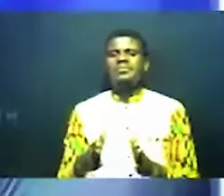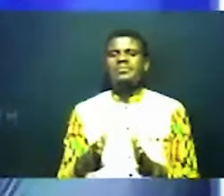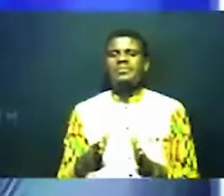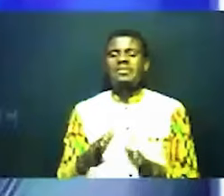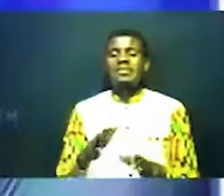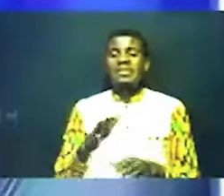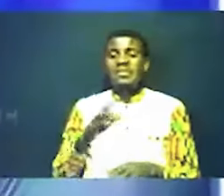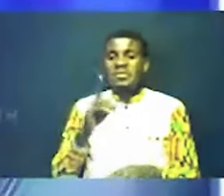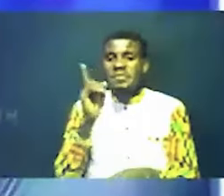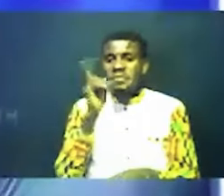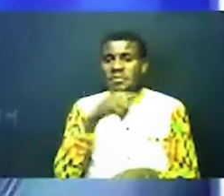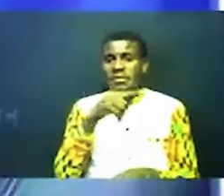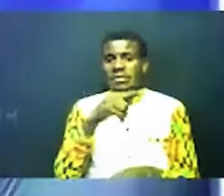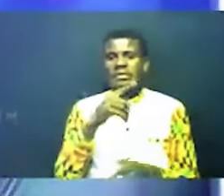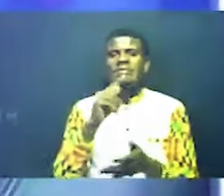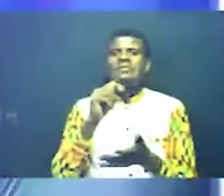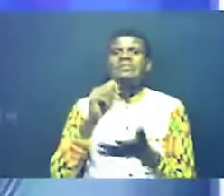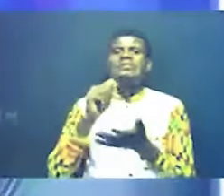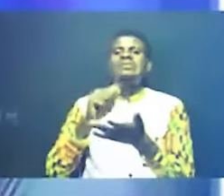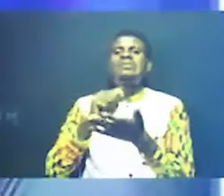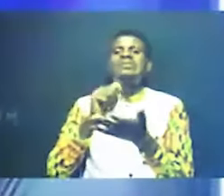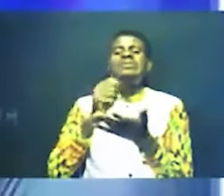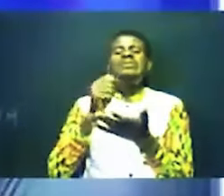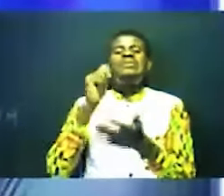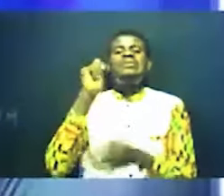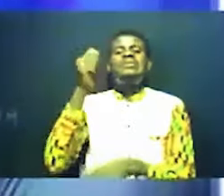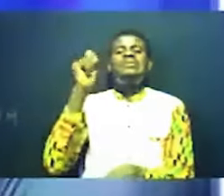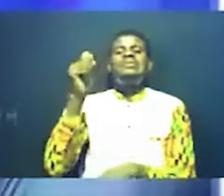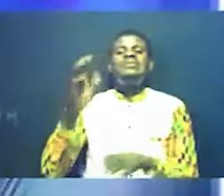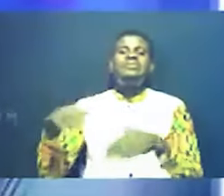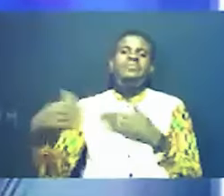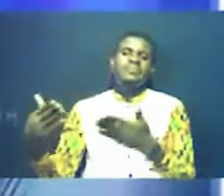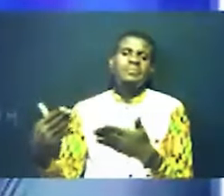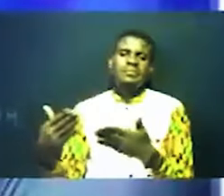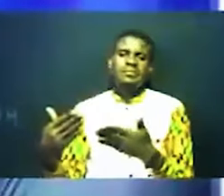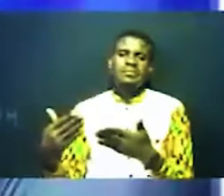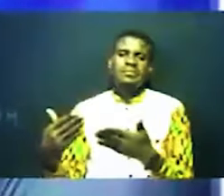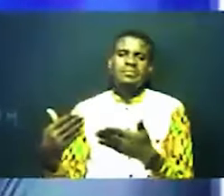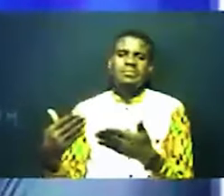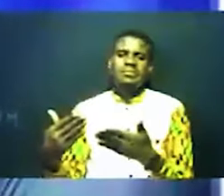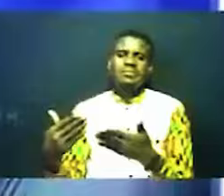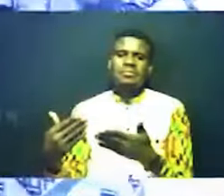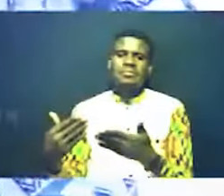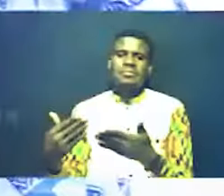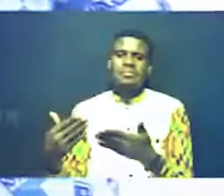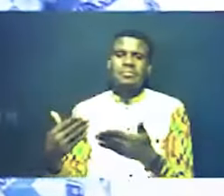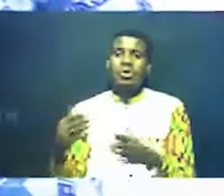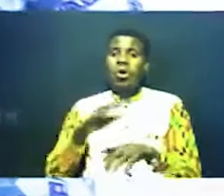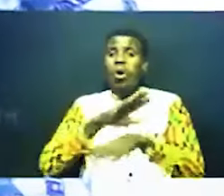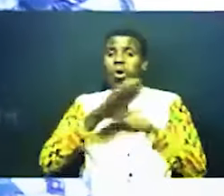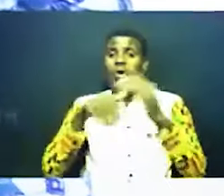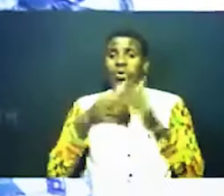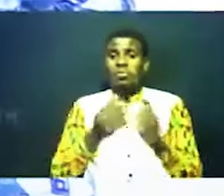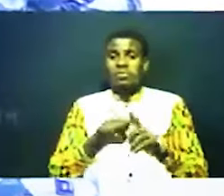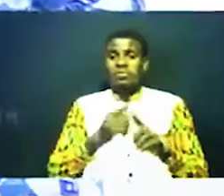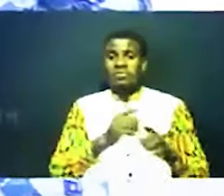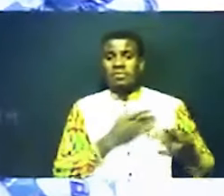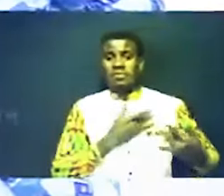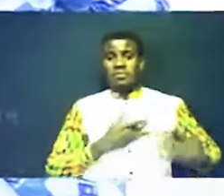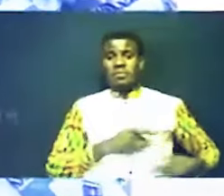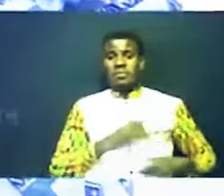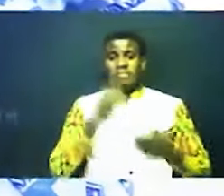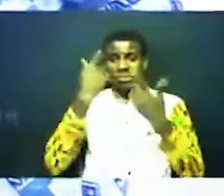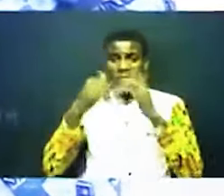slander. This comes from the heart. All because of what the evil that